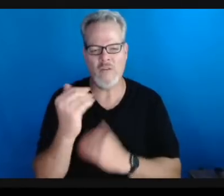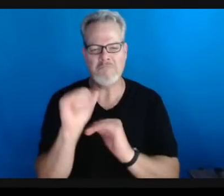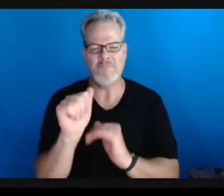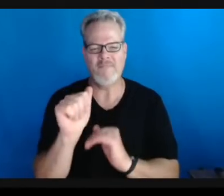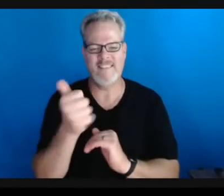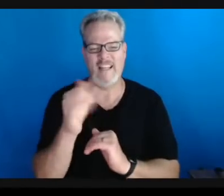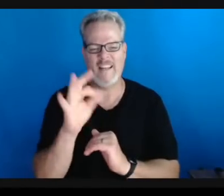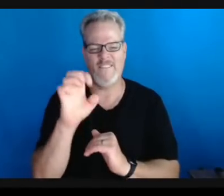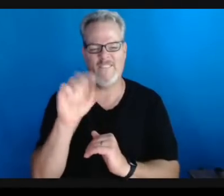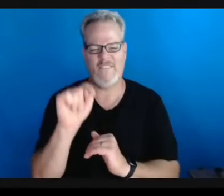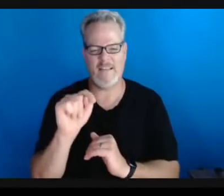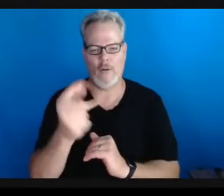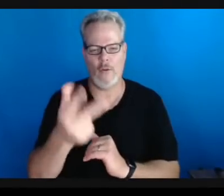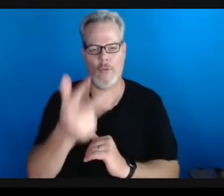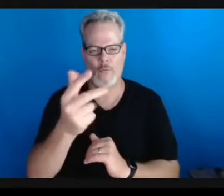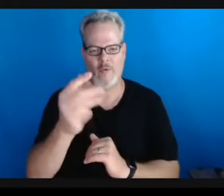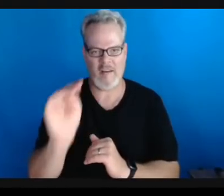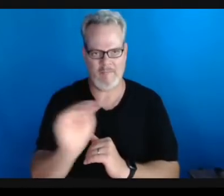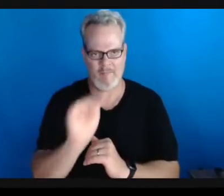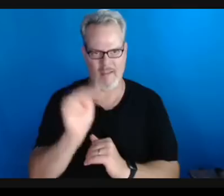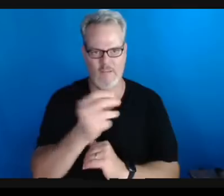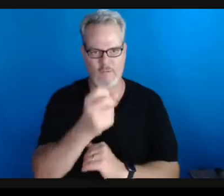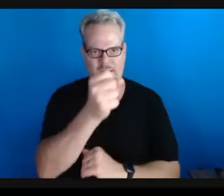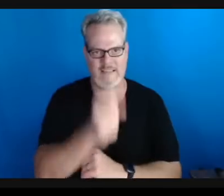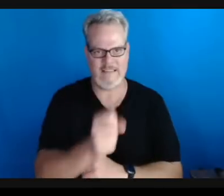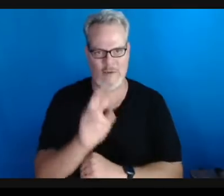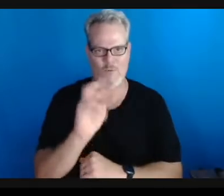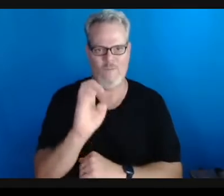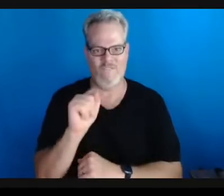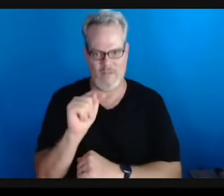the south vent during that